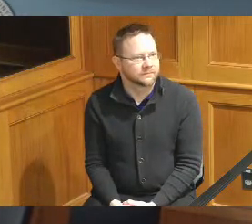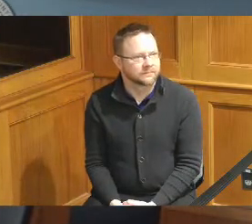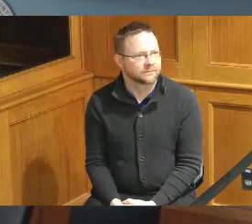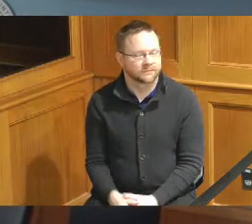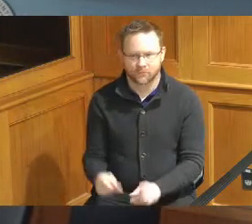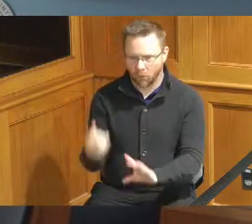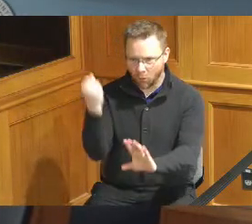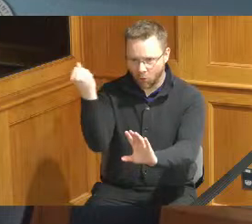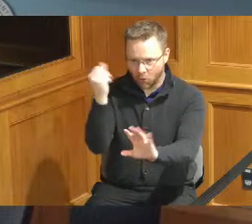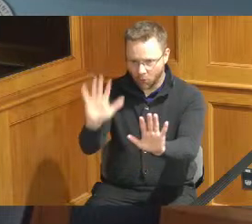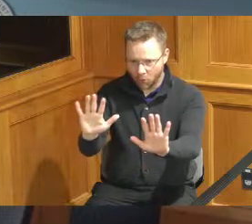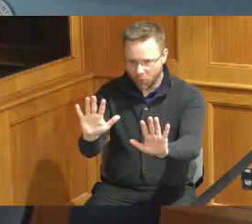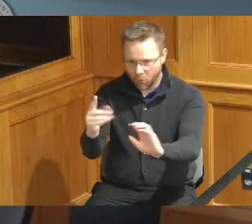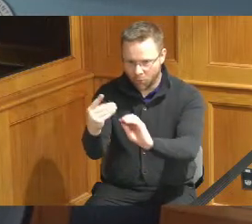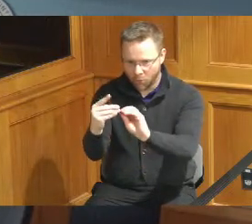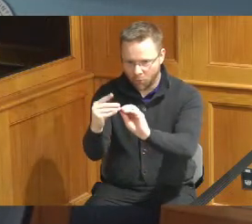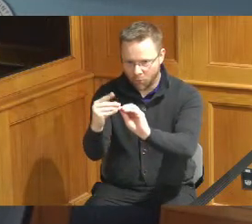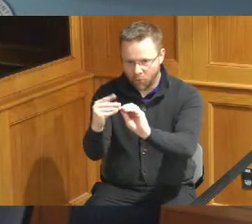Hold on.